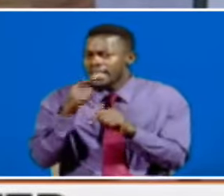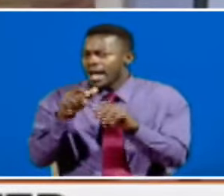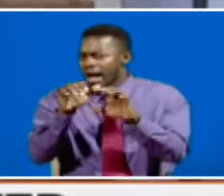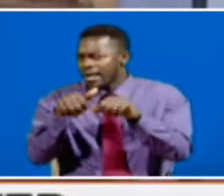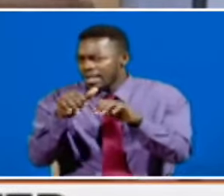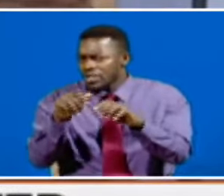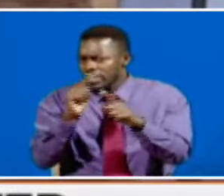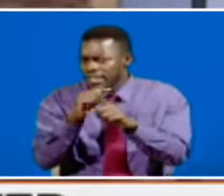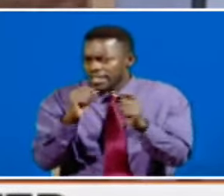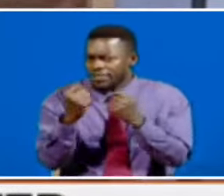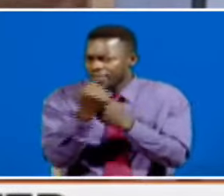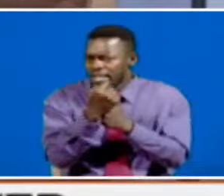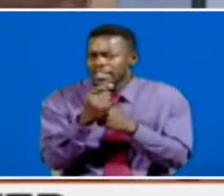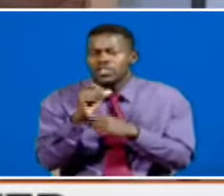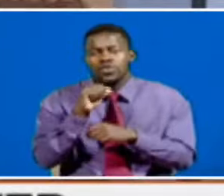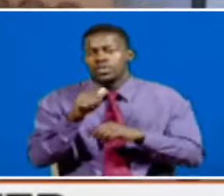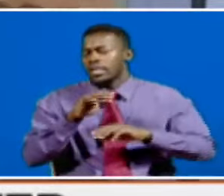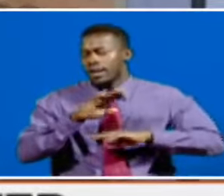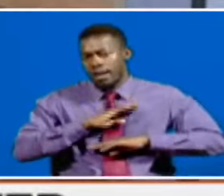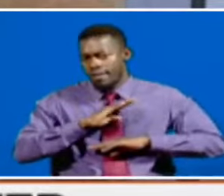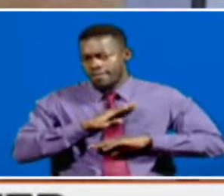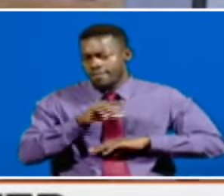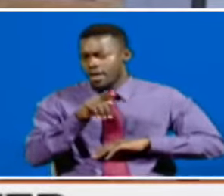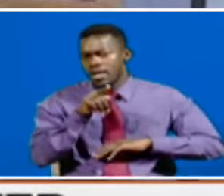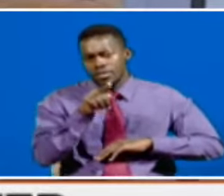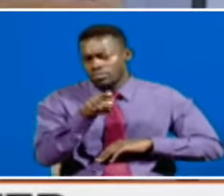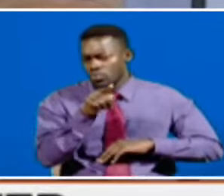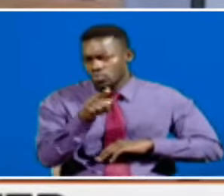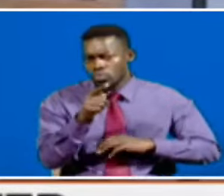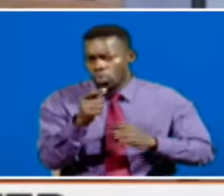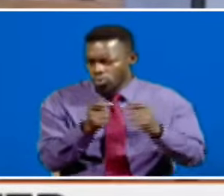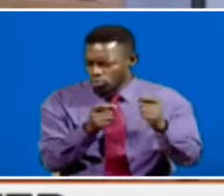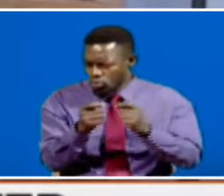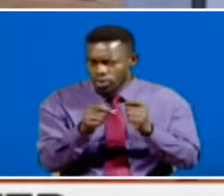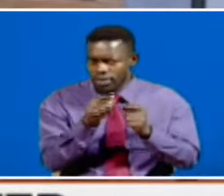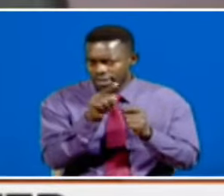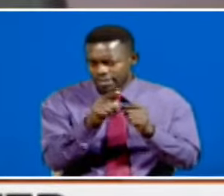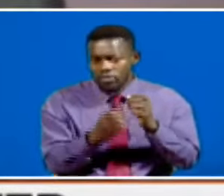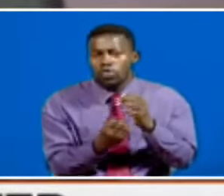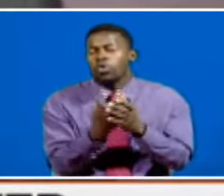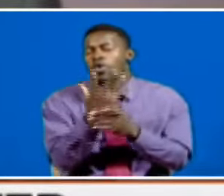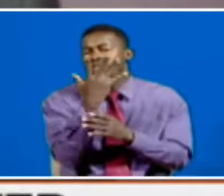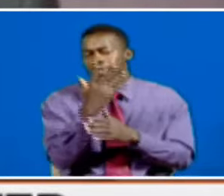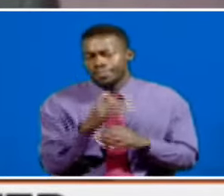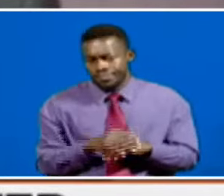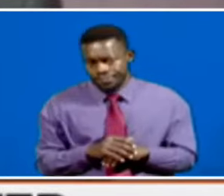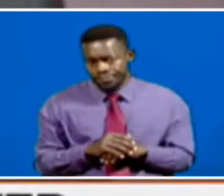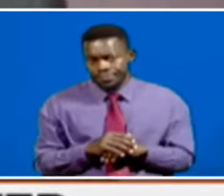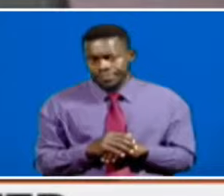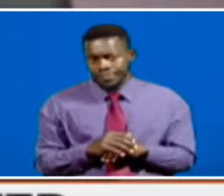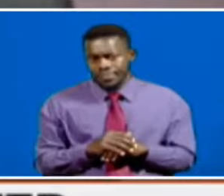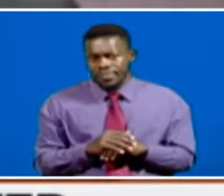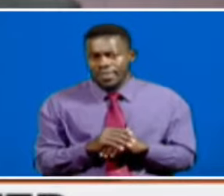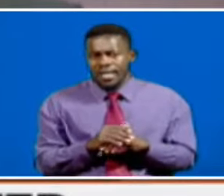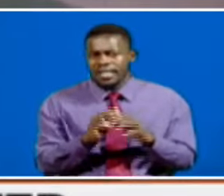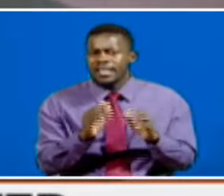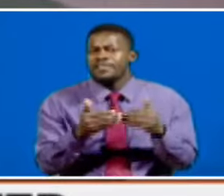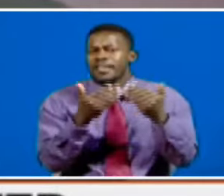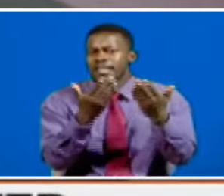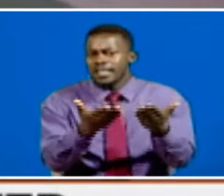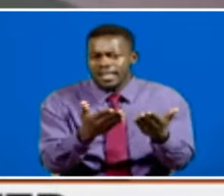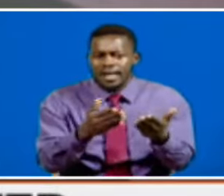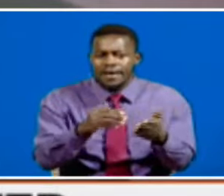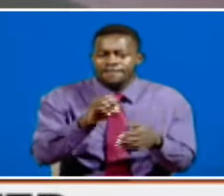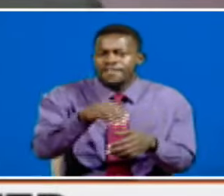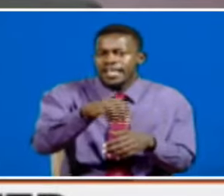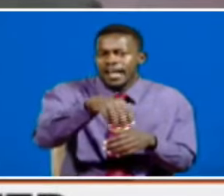transformation is not sufficient to drive these projected growth. It's not going to be enough just to provide subsidized